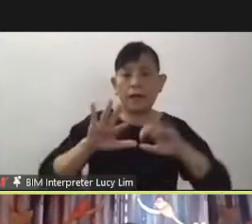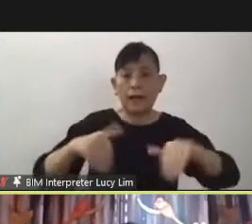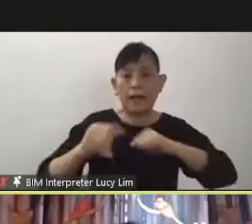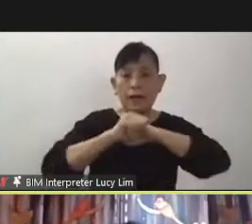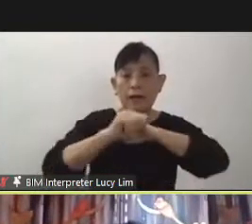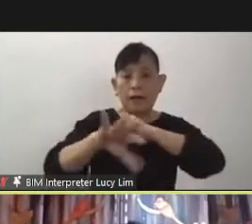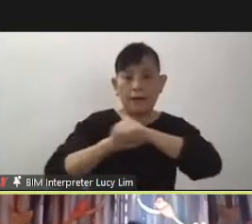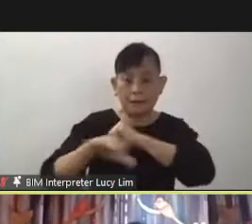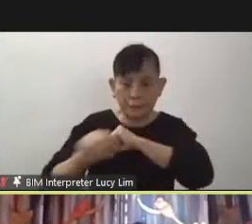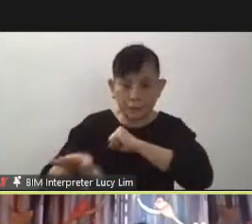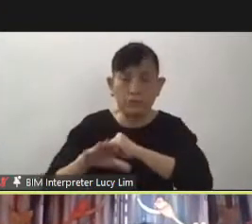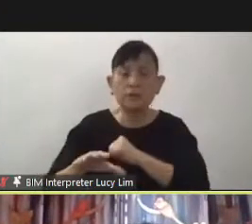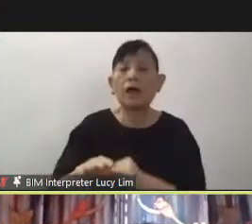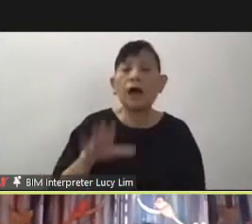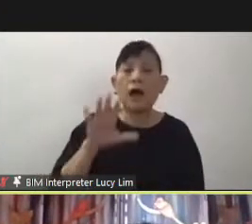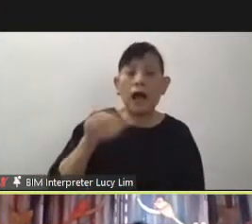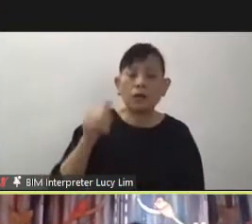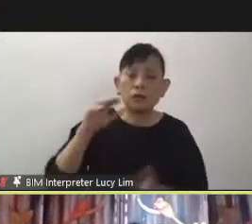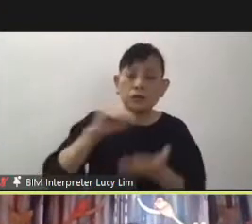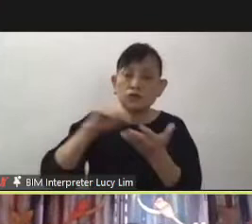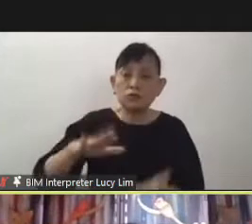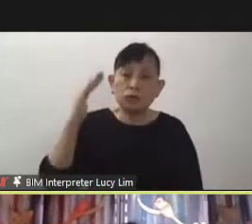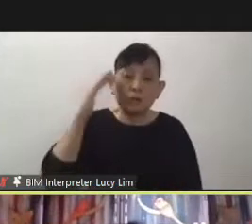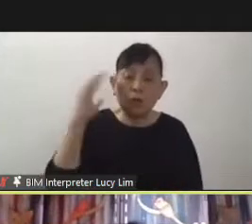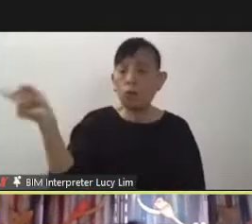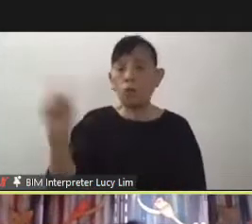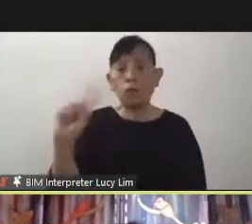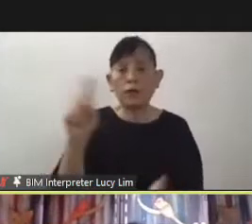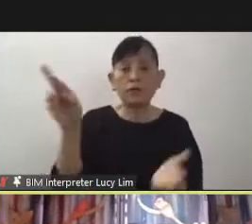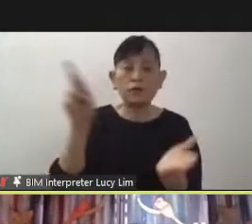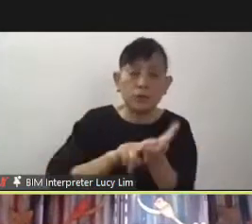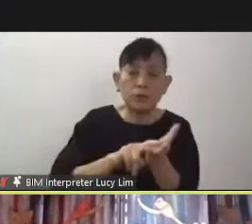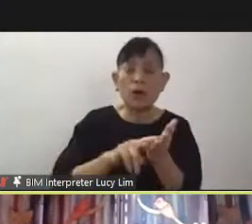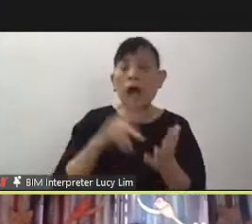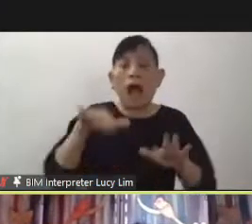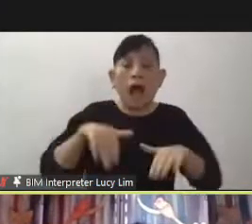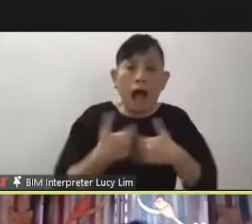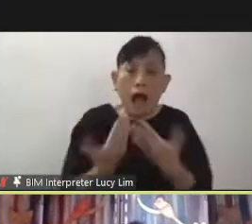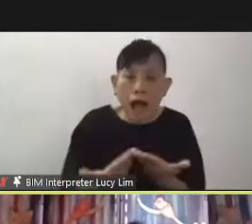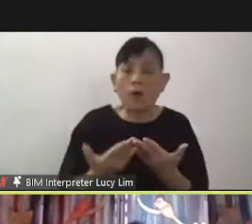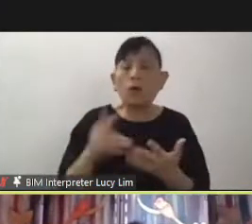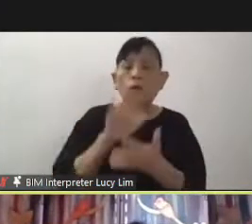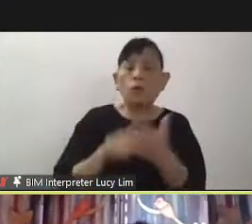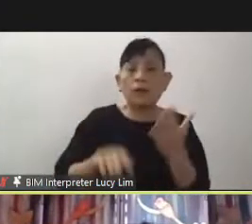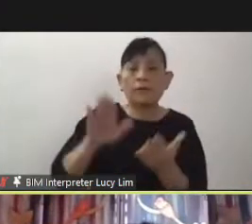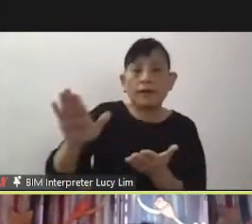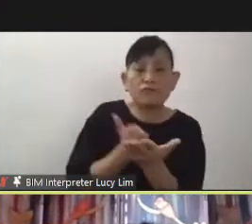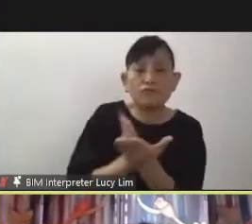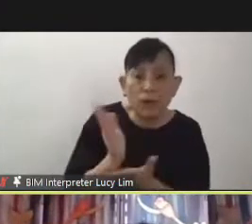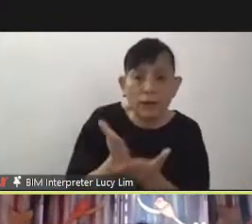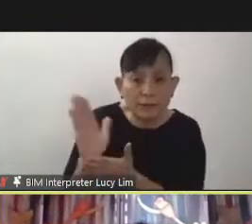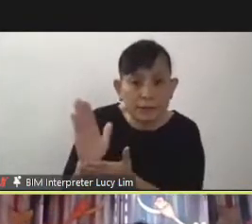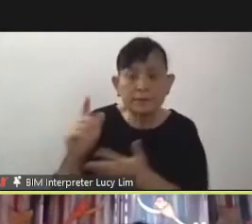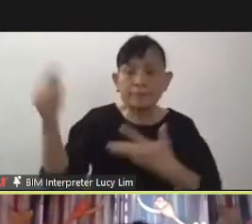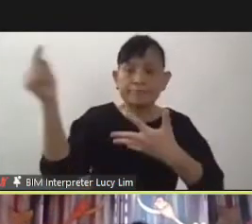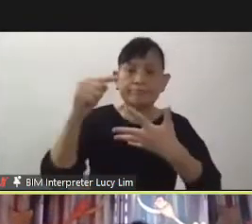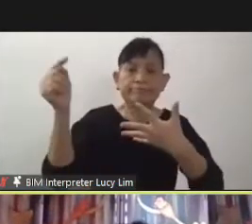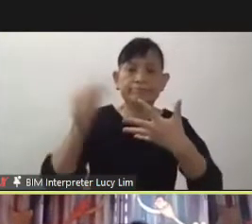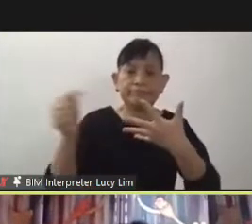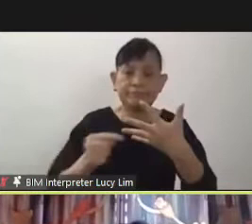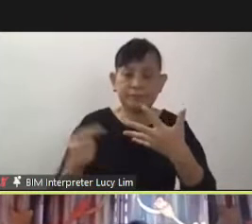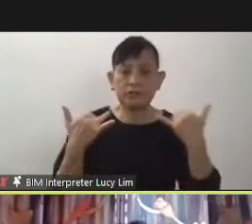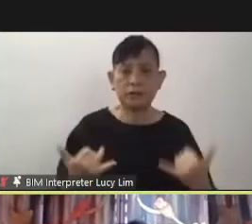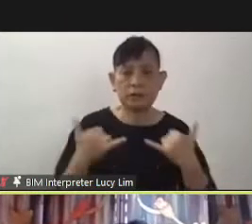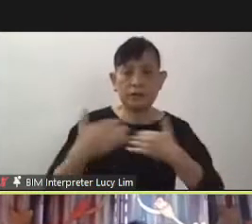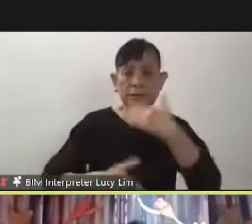students are informed about the policy, how to report, what are the procedures like, and what are their rights under it. So currently we are in the process